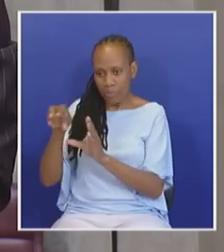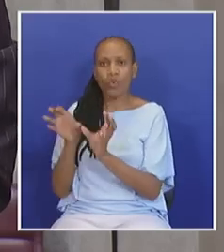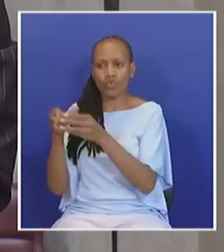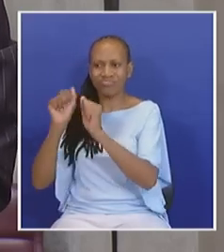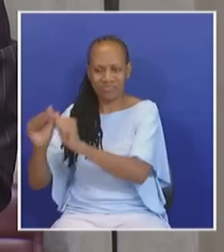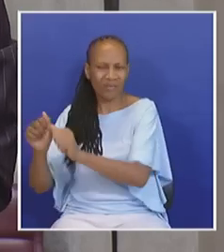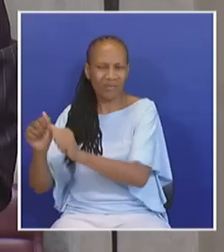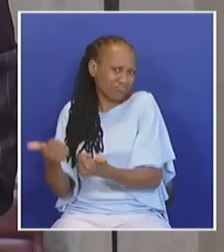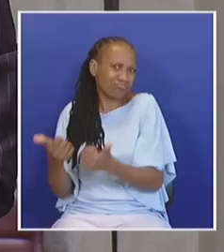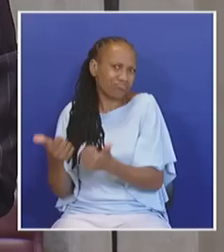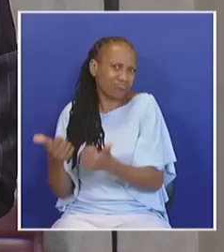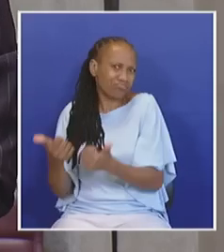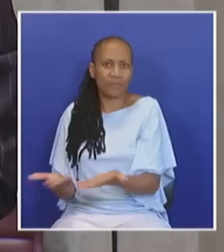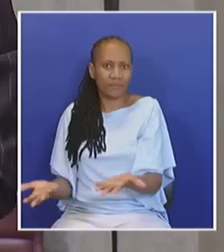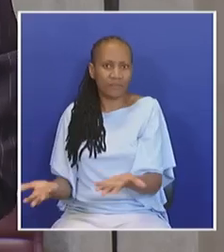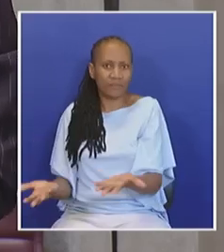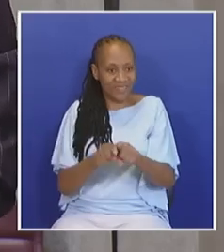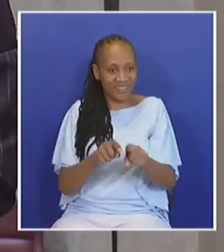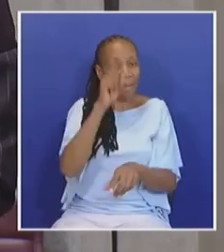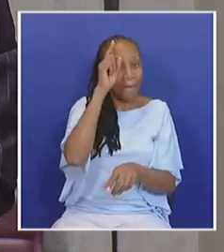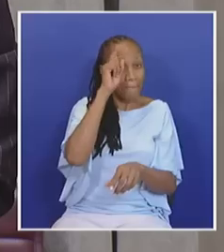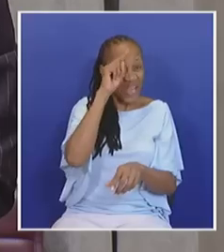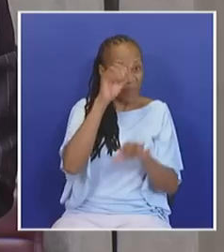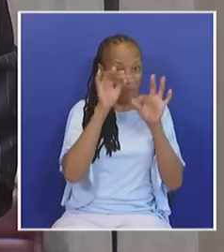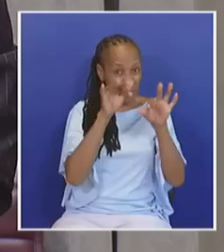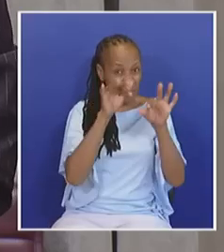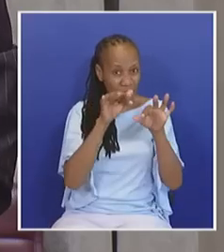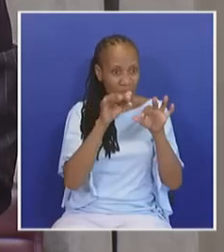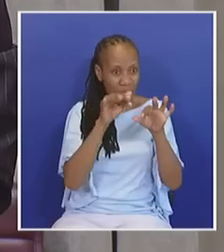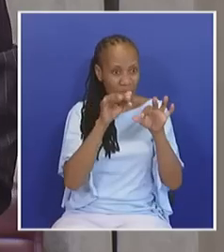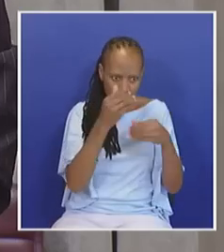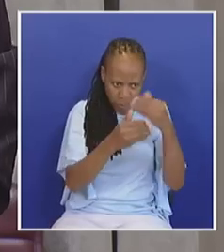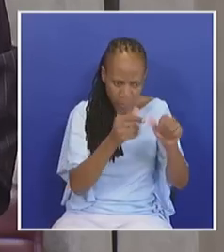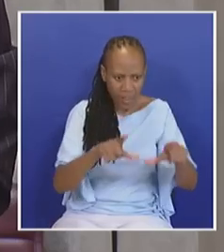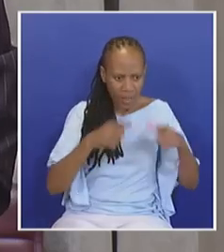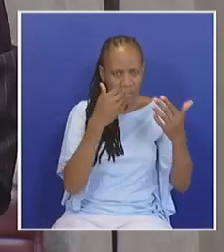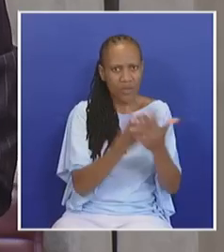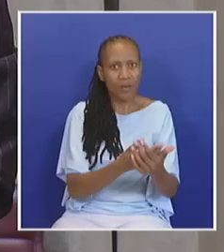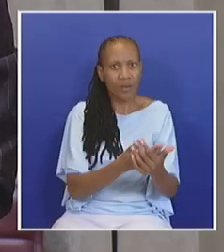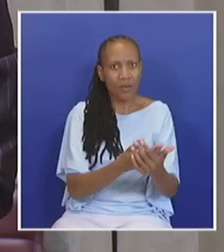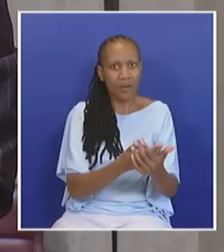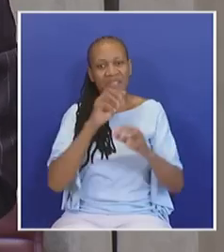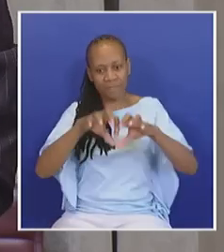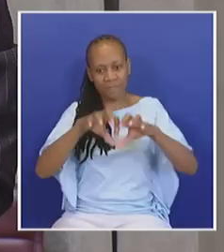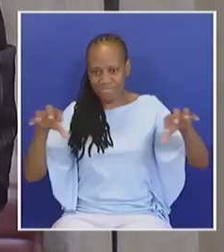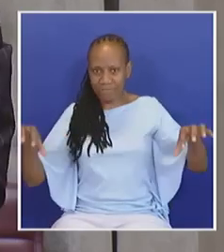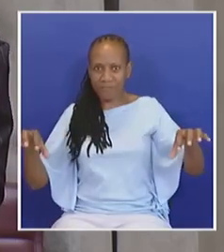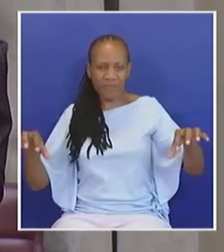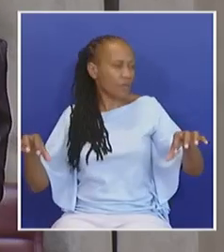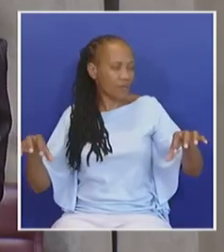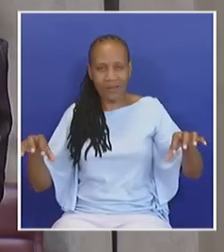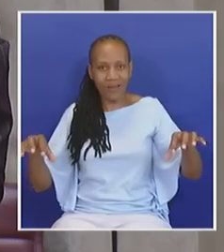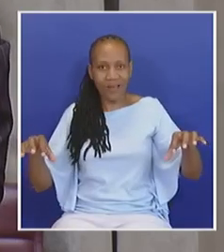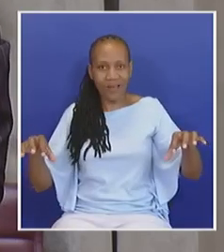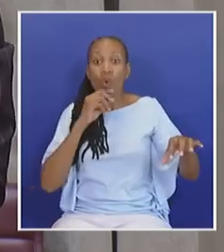and inviolable. Black bodies are of lower value and can be violated and harmed as necessary or on the whim of a white